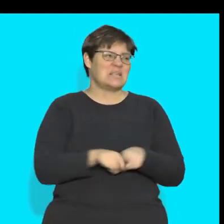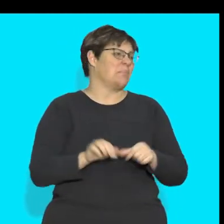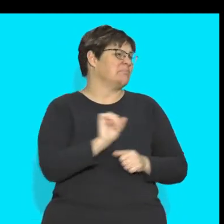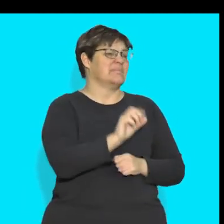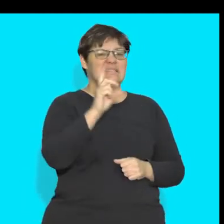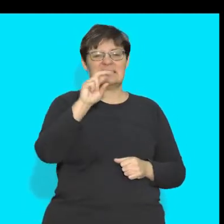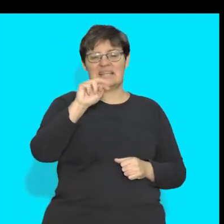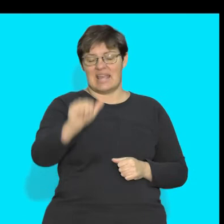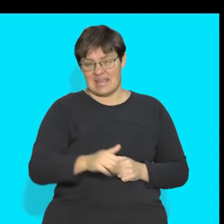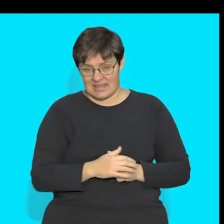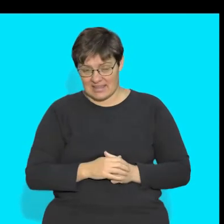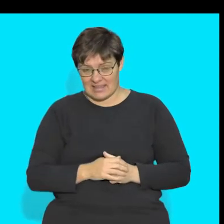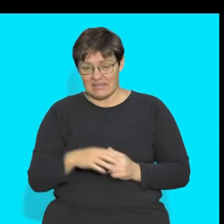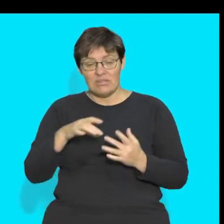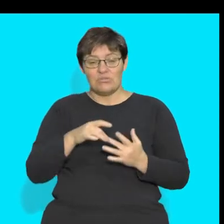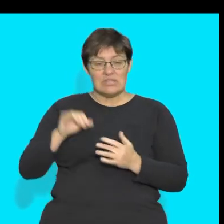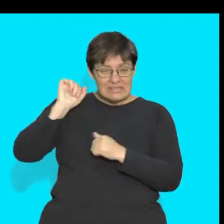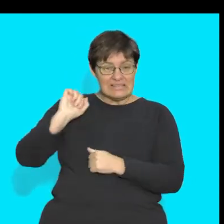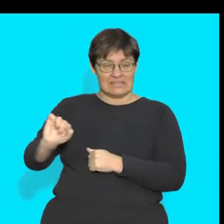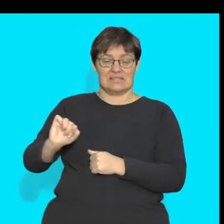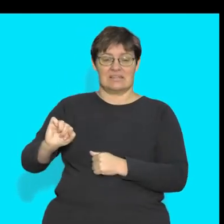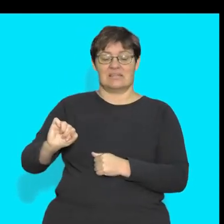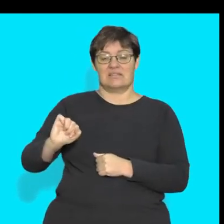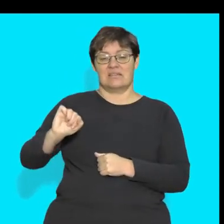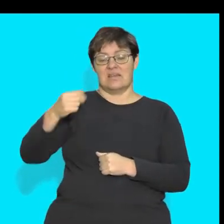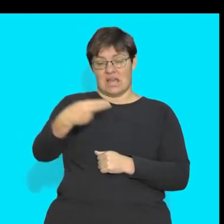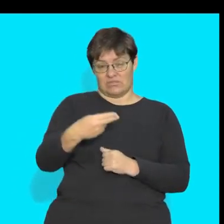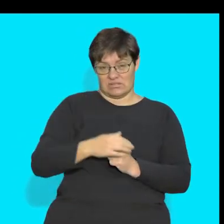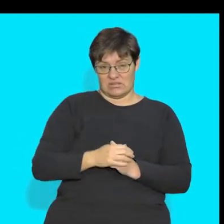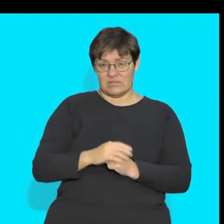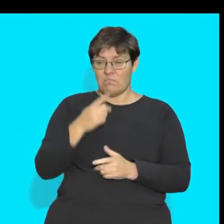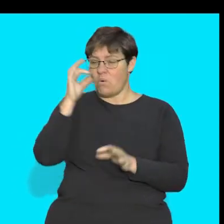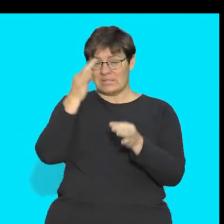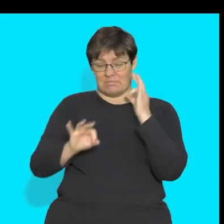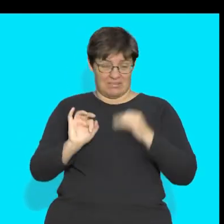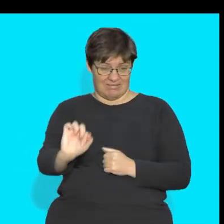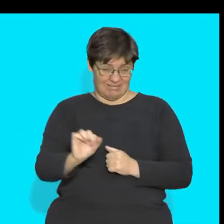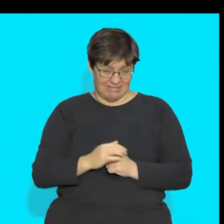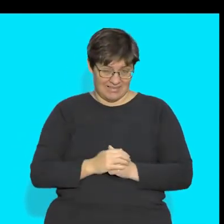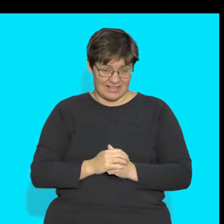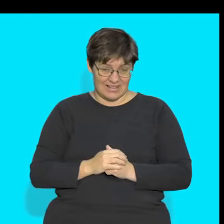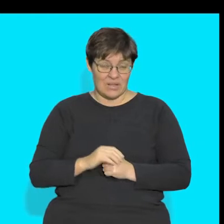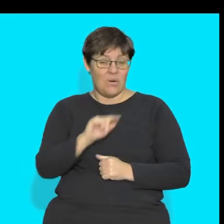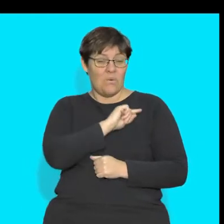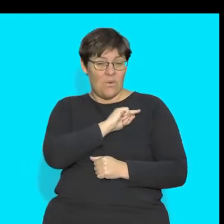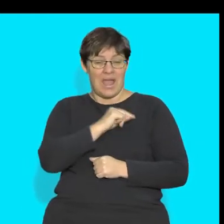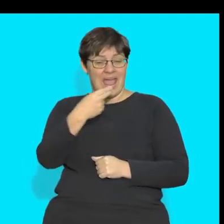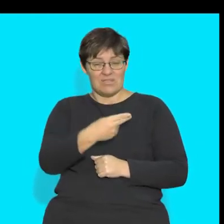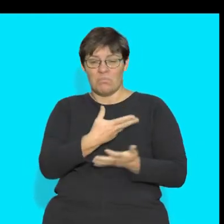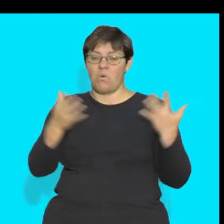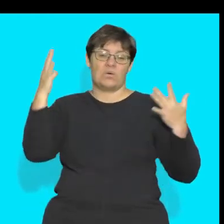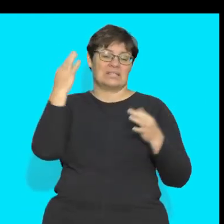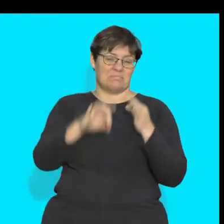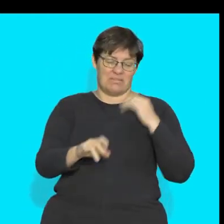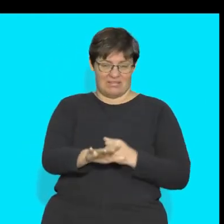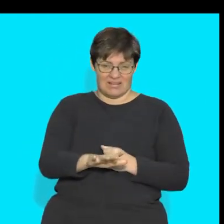DNA, okay? It's unique to hydrogen. This is our simplest one, though, okay? Because hydrogen is our simplest